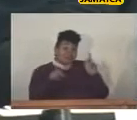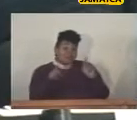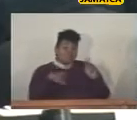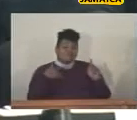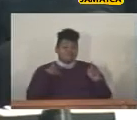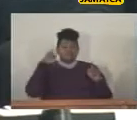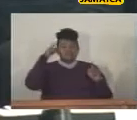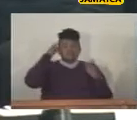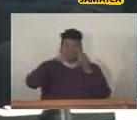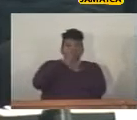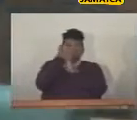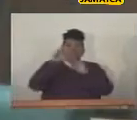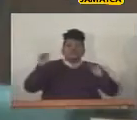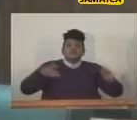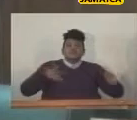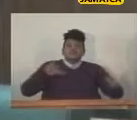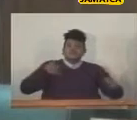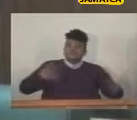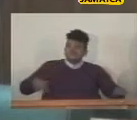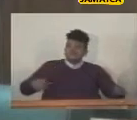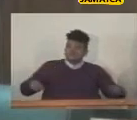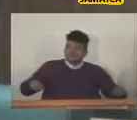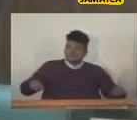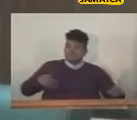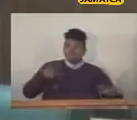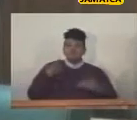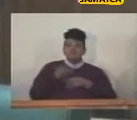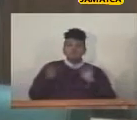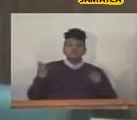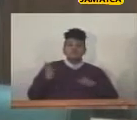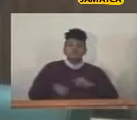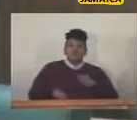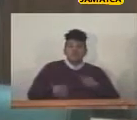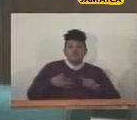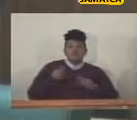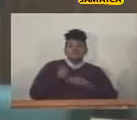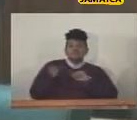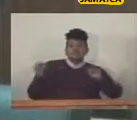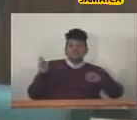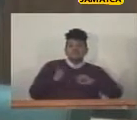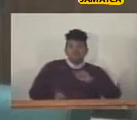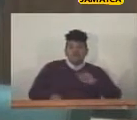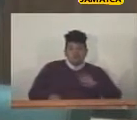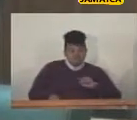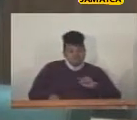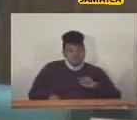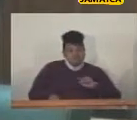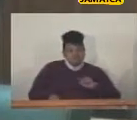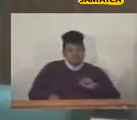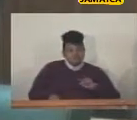mind, our safety, our freedom, our unassailable right as a democratic people.